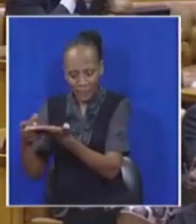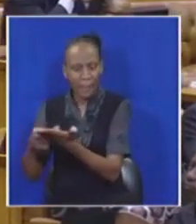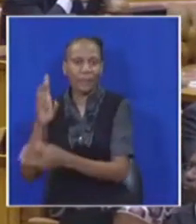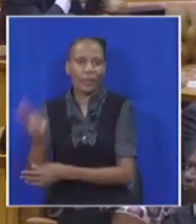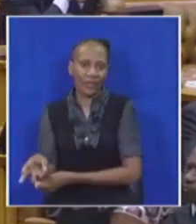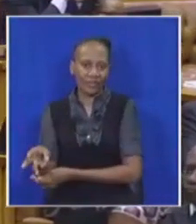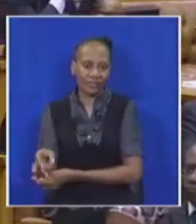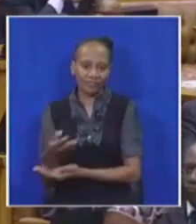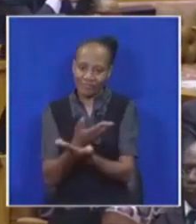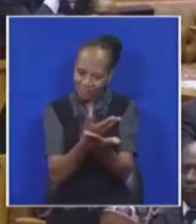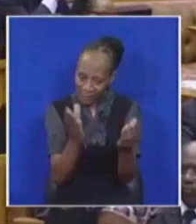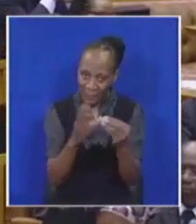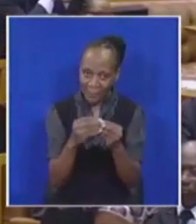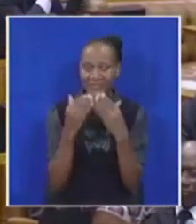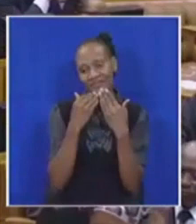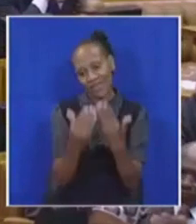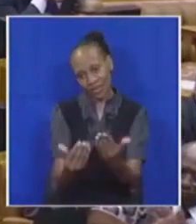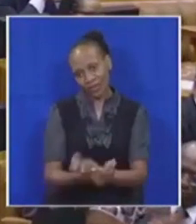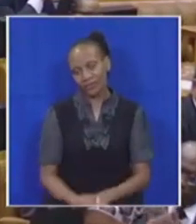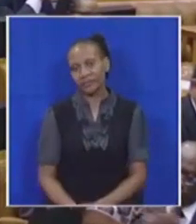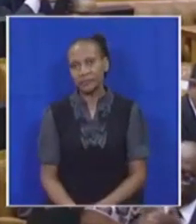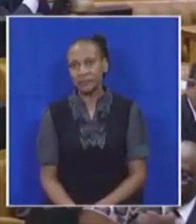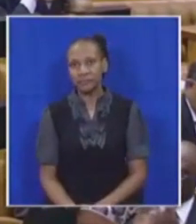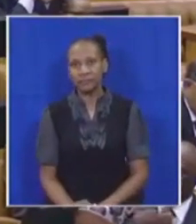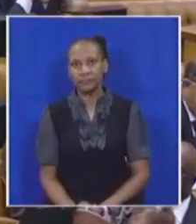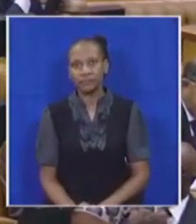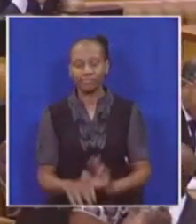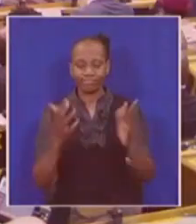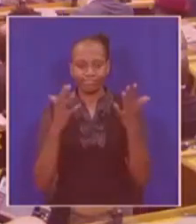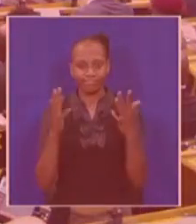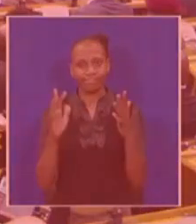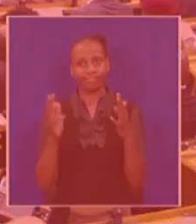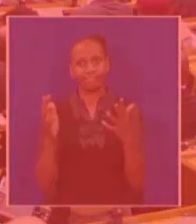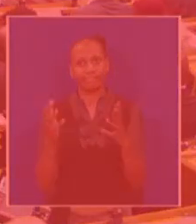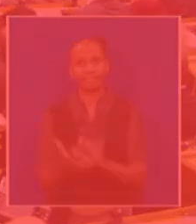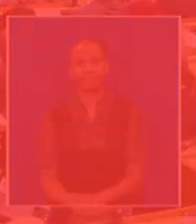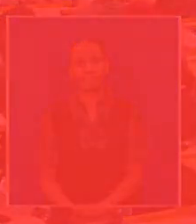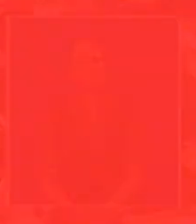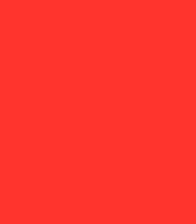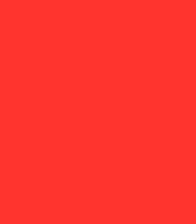I thank you, honorable members.